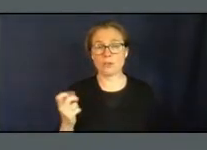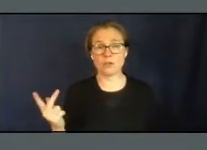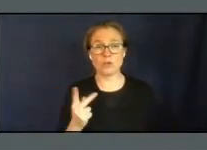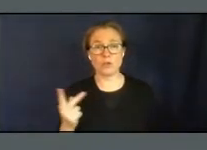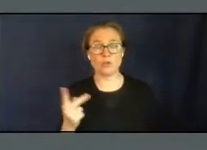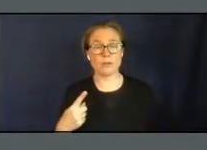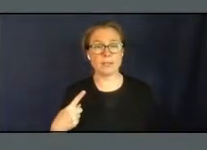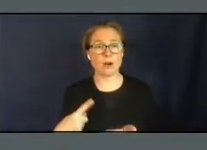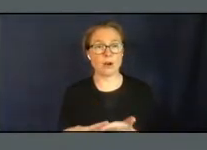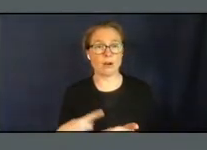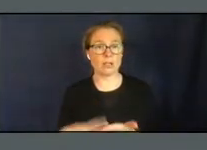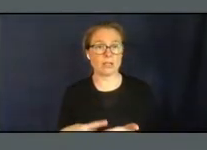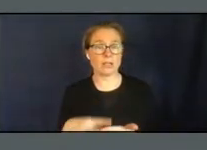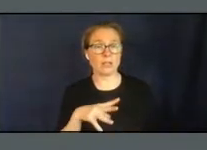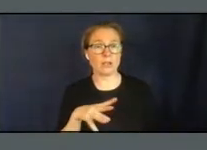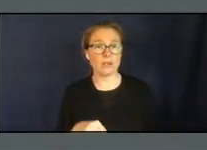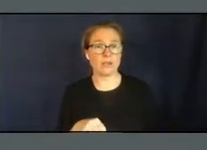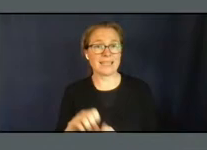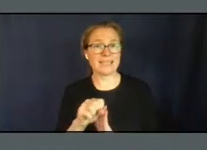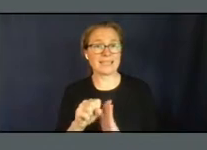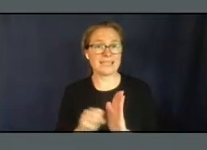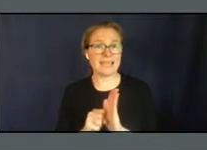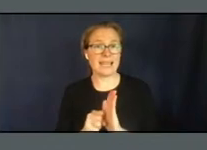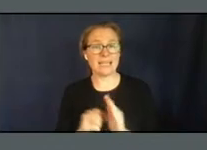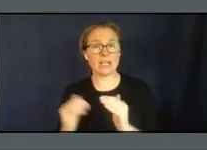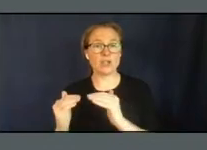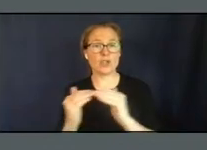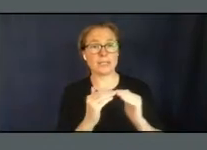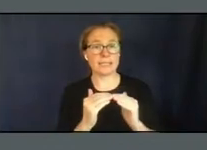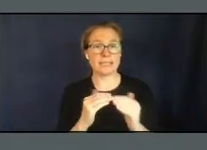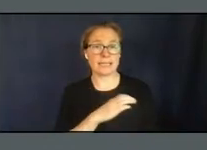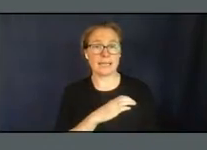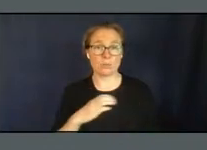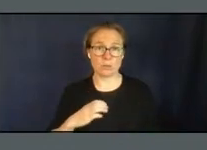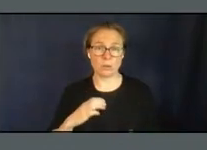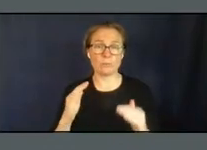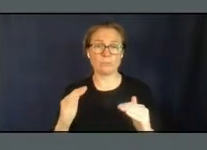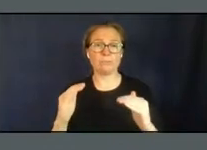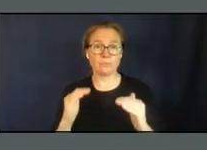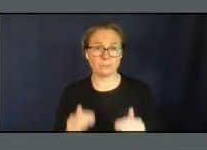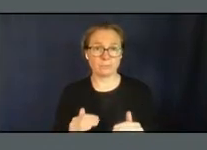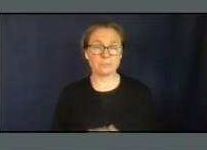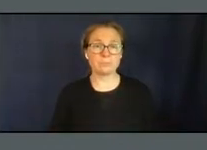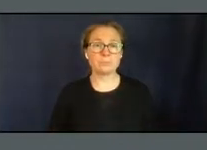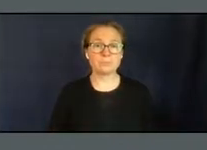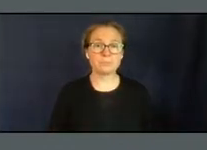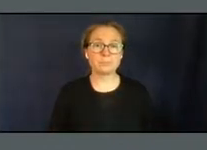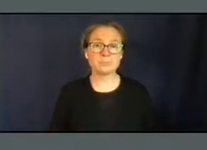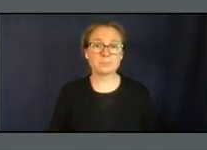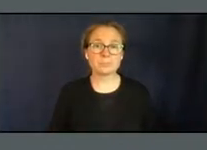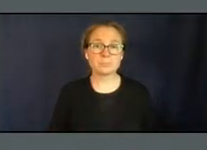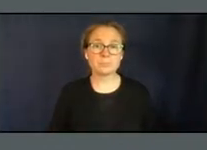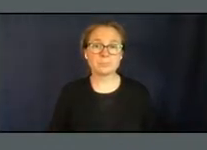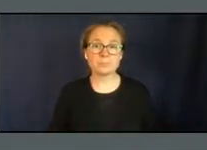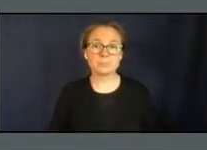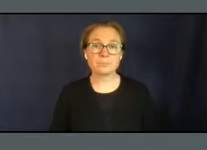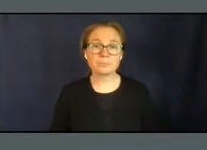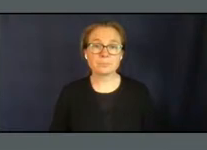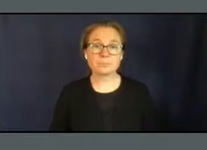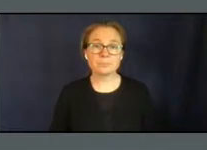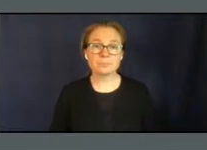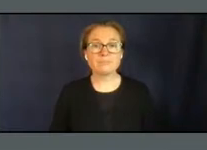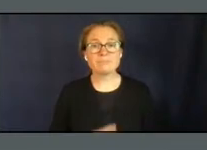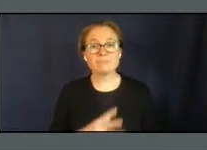Justice Council. Next slide, please. On another note, before I proceed to this slide, I want to say that it is unfortunate